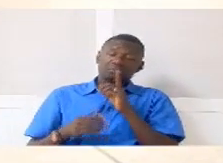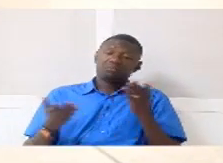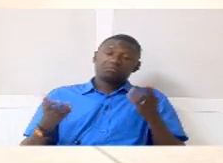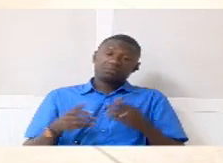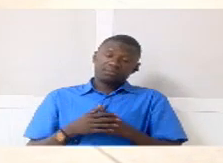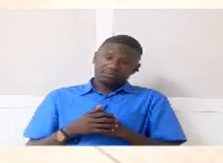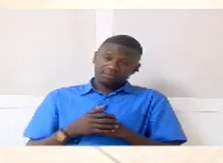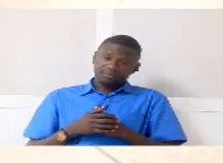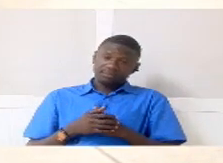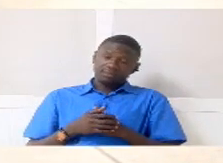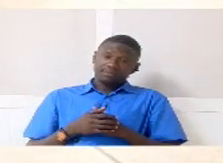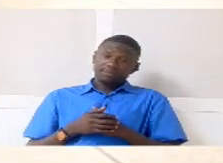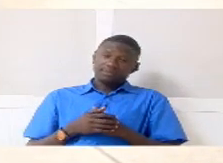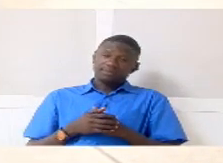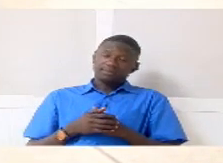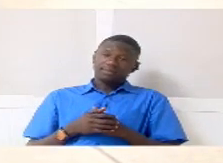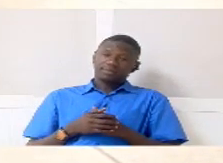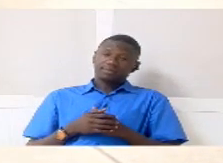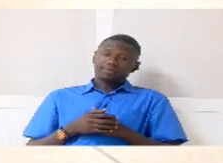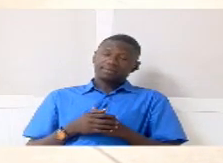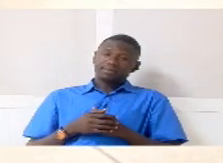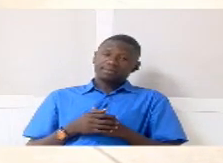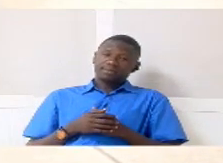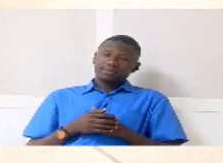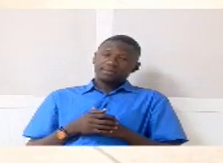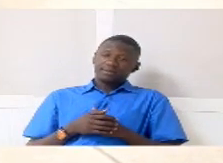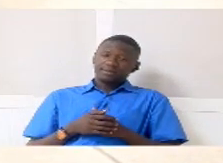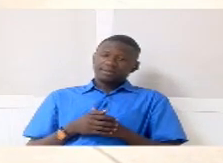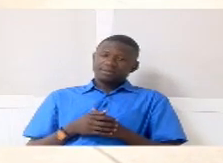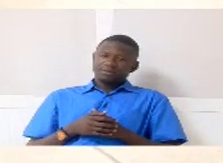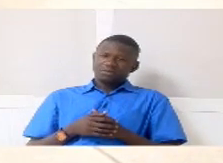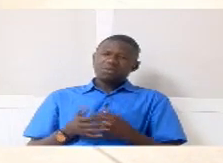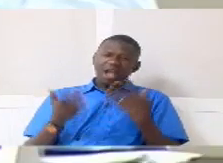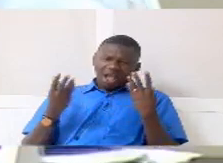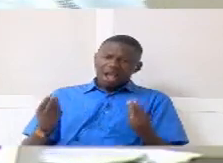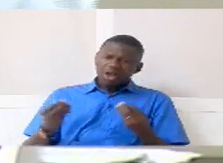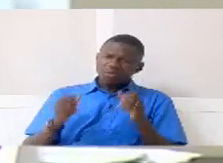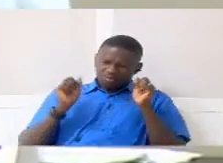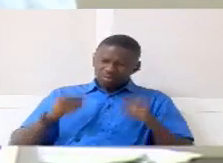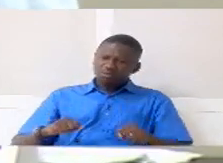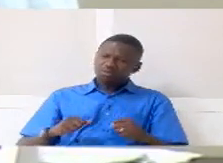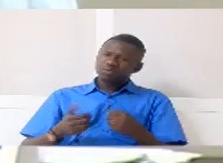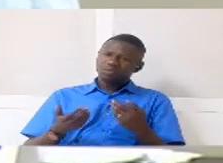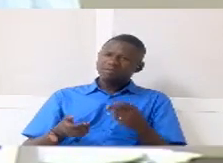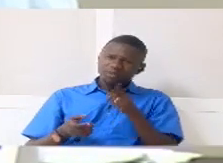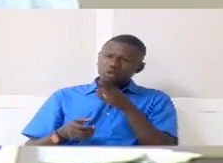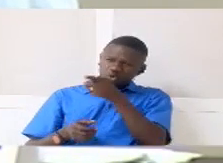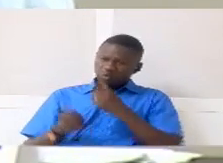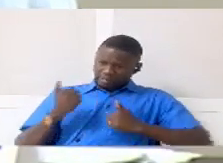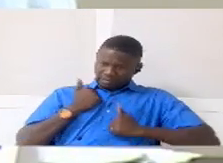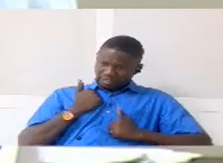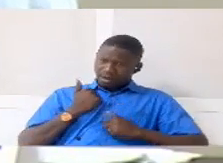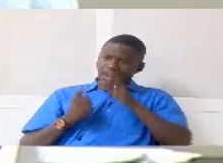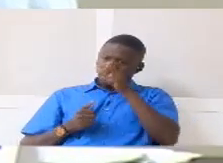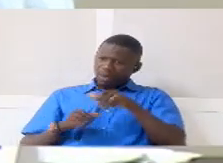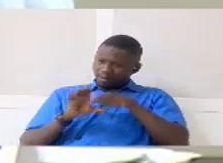happen for the custodians of the 5-star hotel to be made clients of the 5-star hotel? O fanyen wo ka kenya dile menu found mu